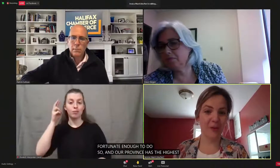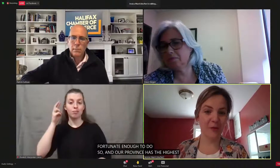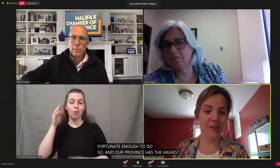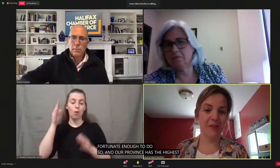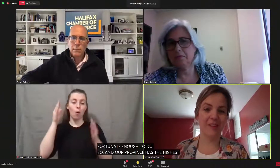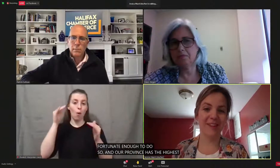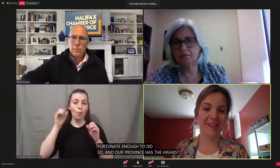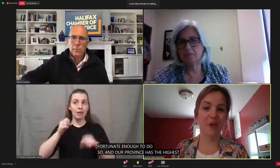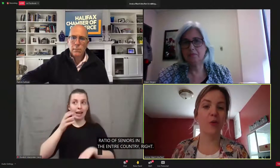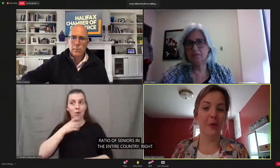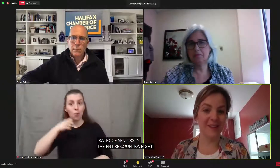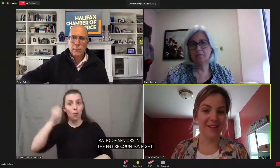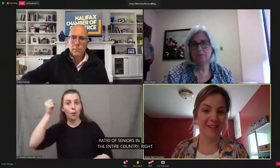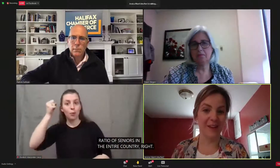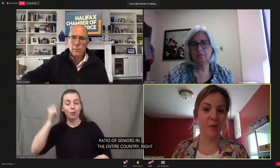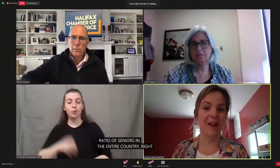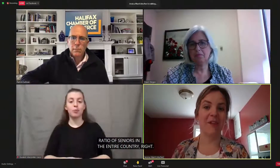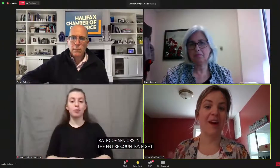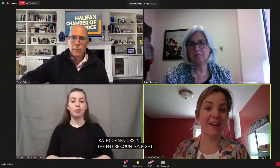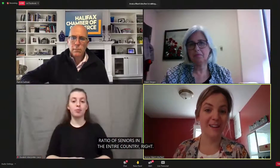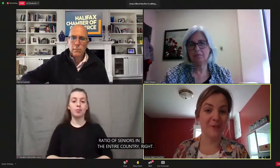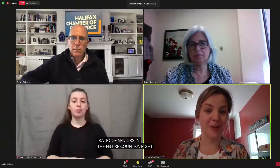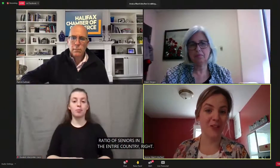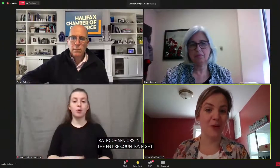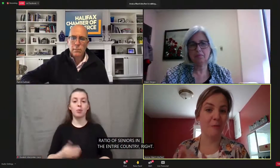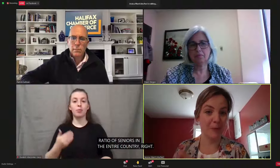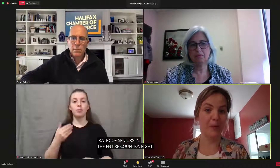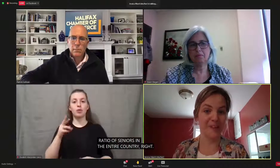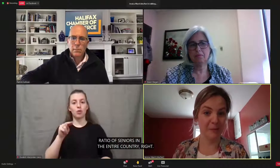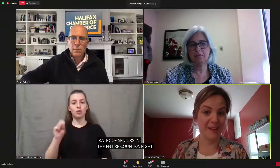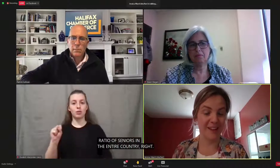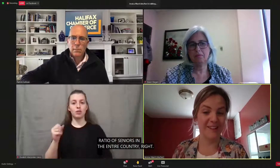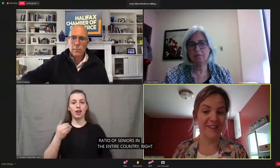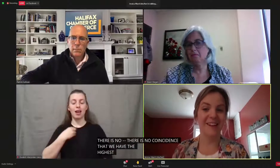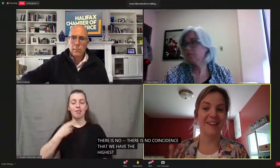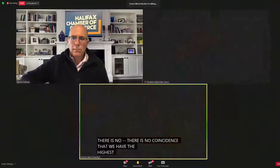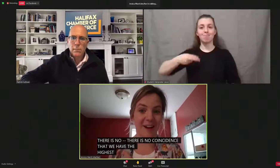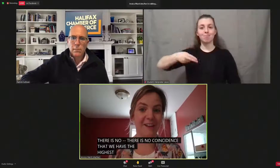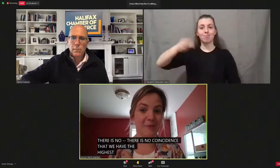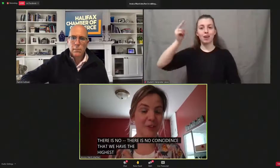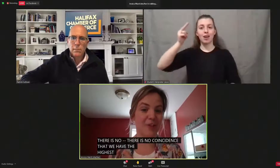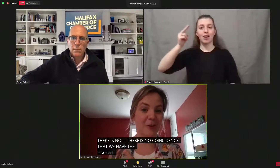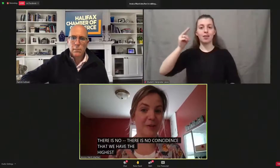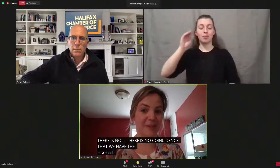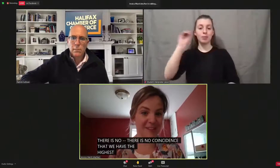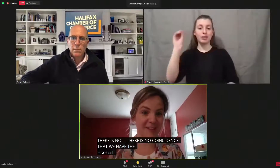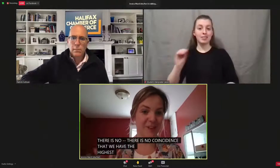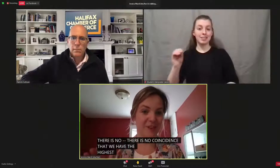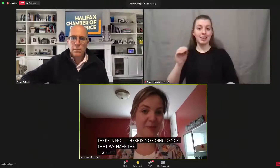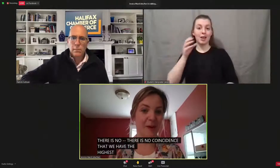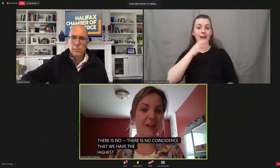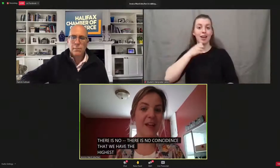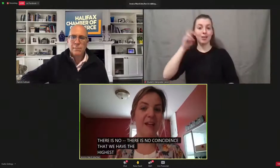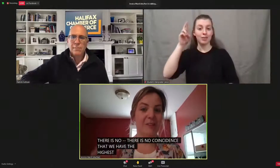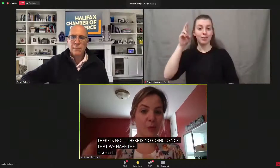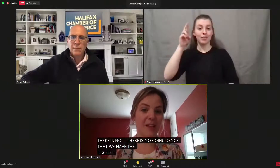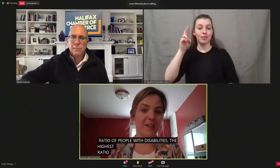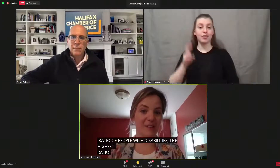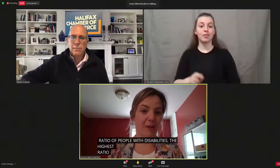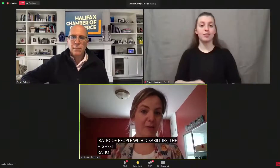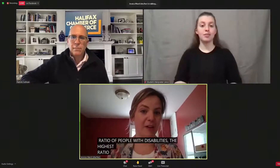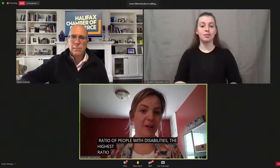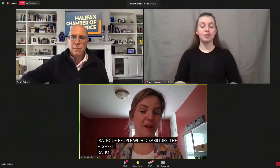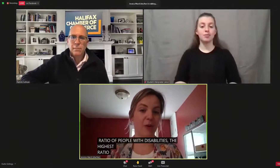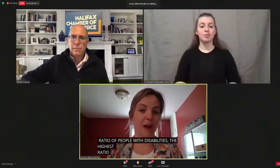There's no coincidence that we have the highest ratio of people with disabilities, the highest ratio of seniors, right? So we